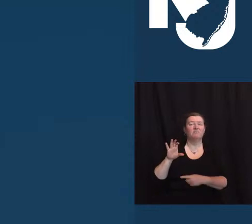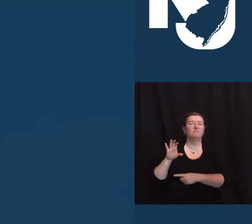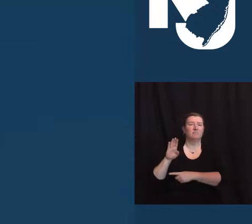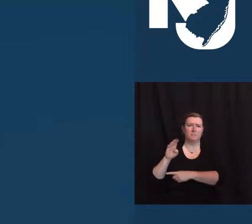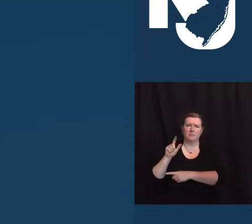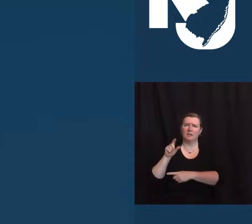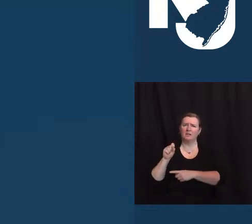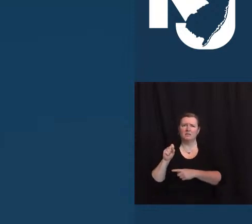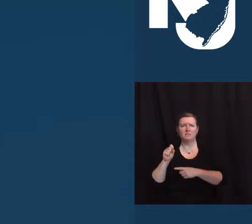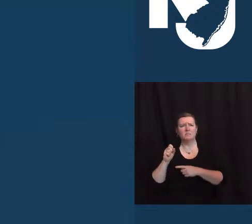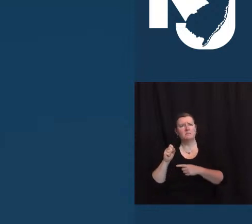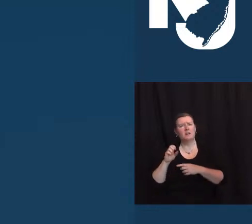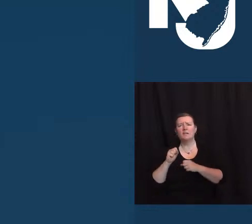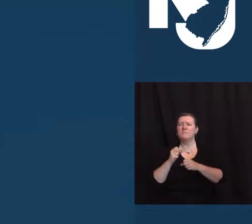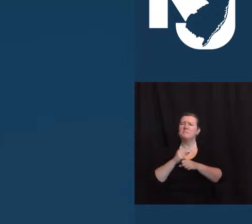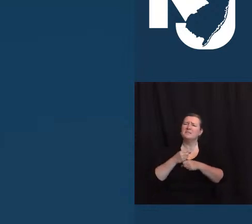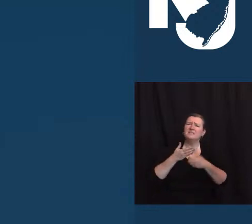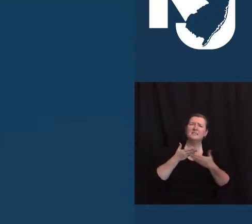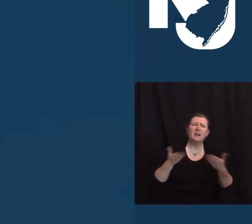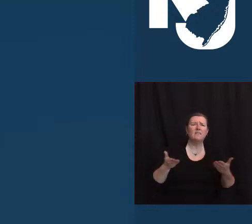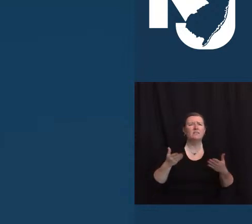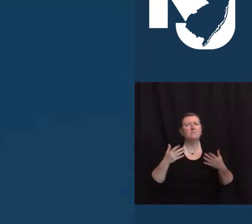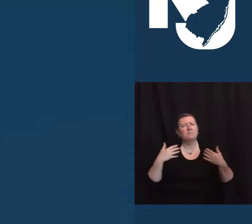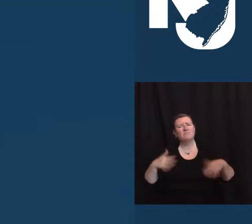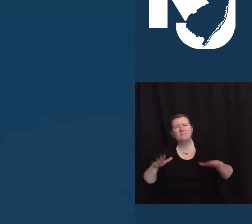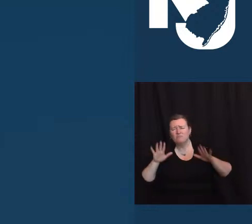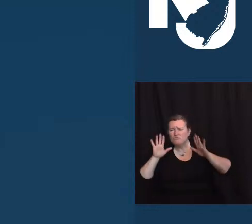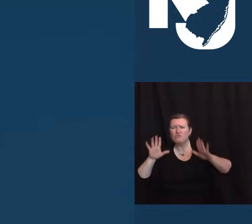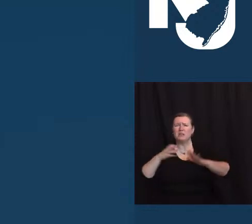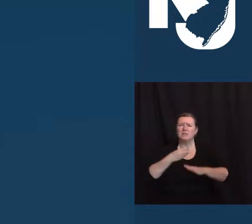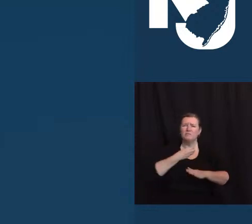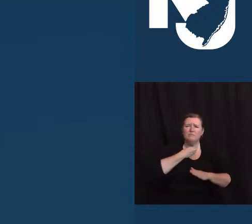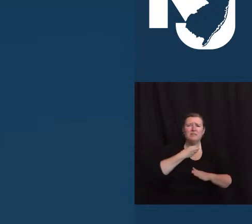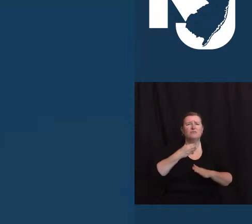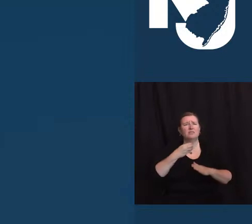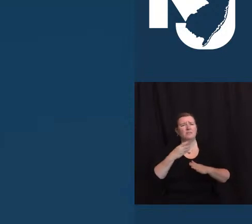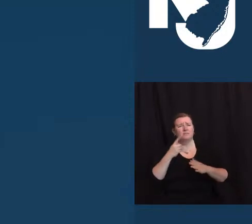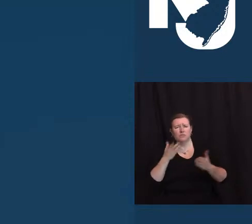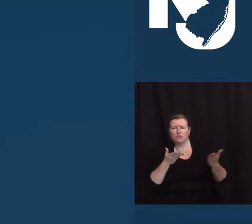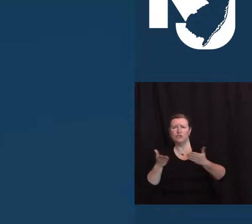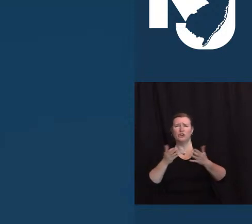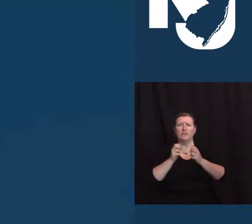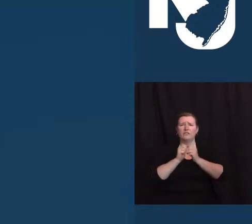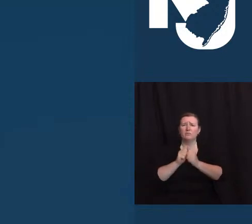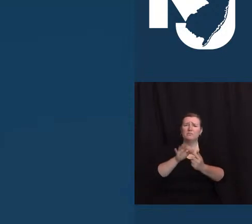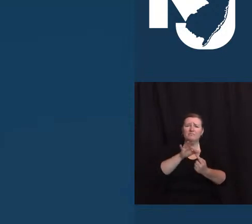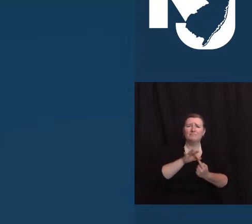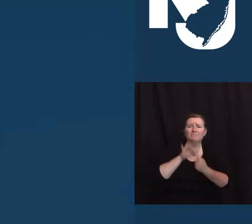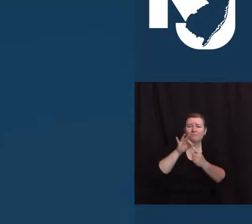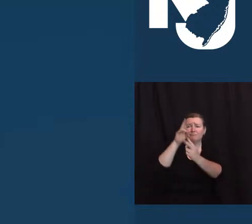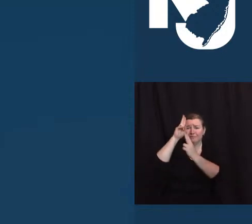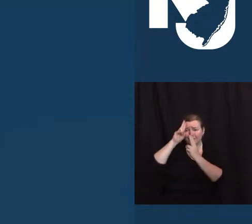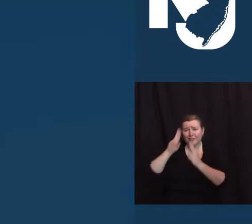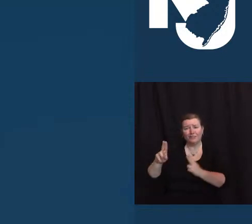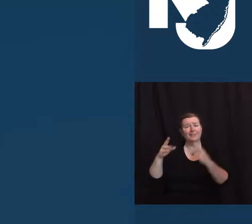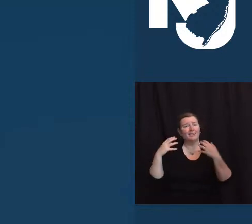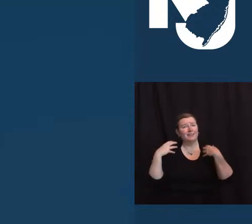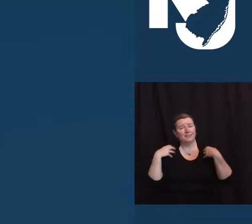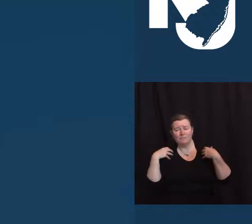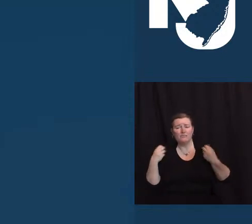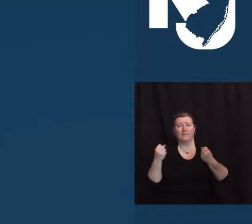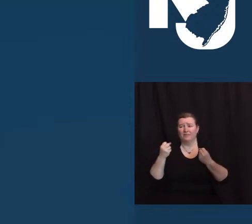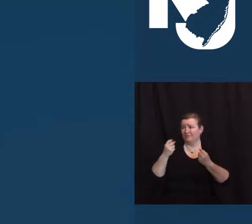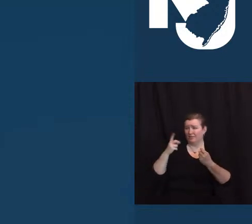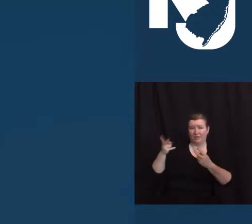all great Marines are made, and I know that he would have served with distinction, honor, and bravery. If you look at the quotes from